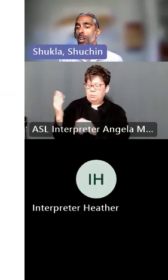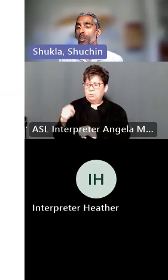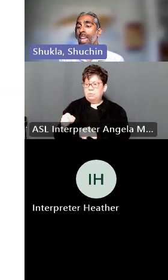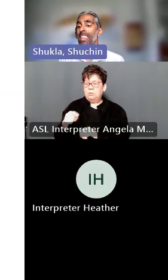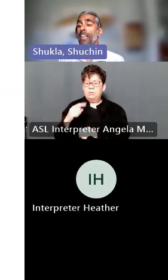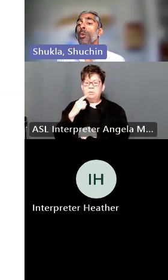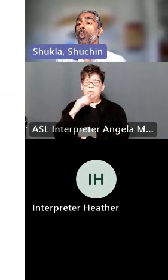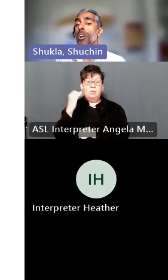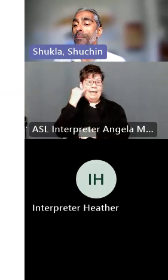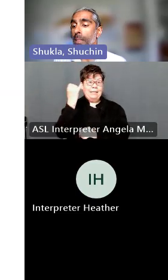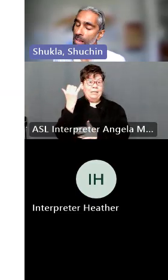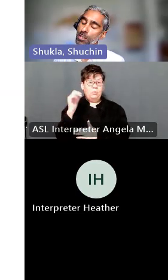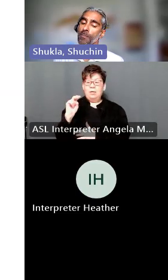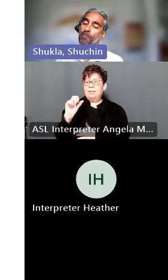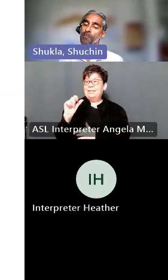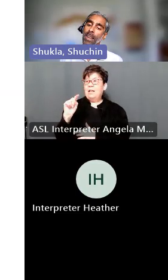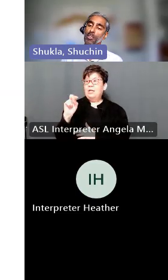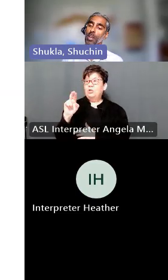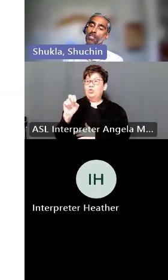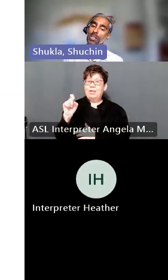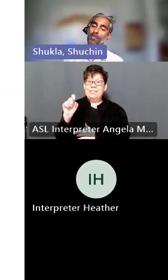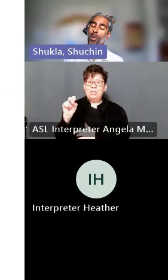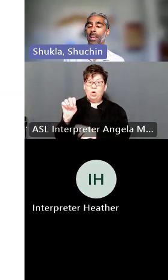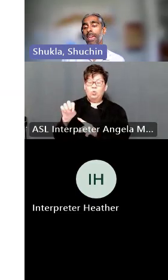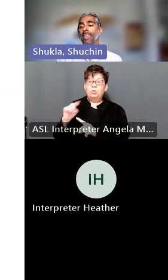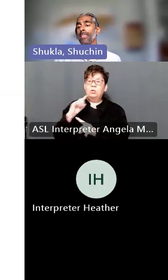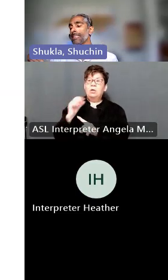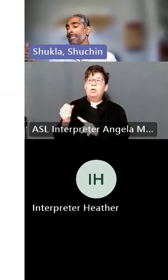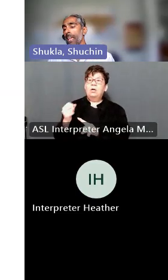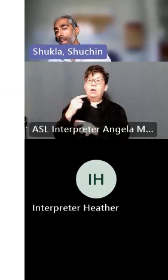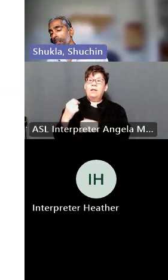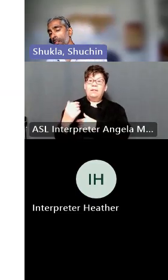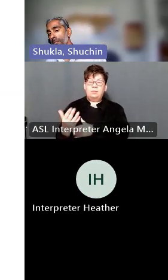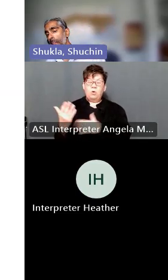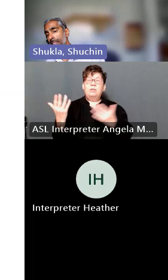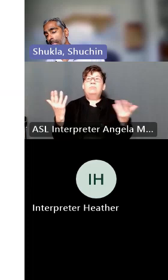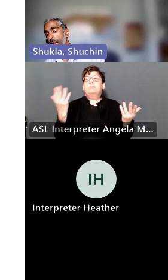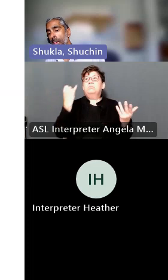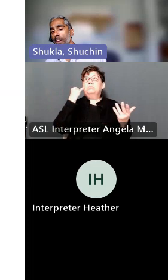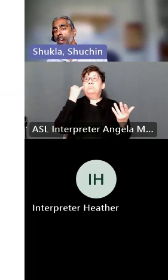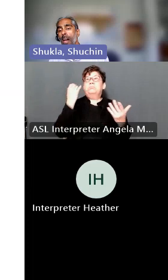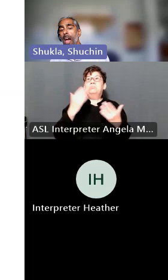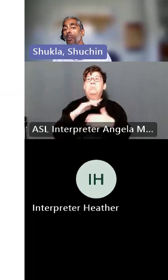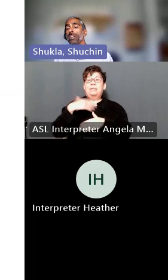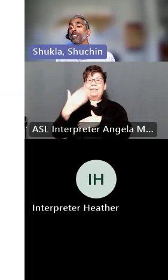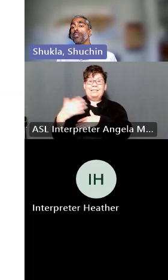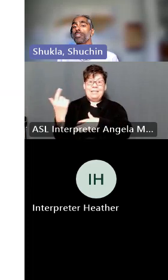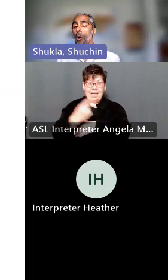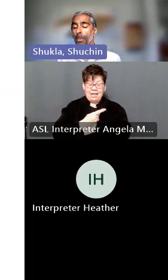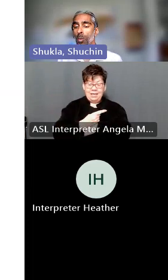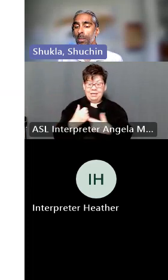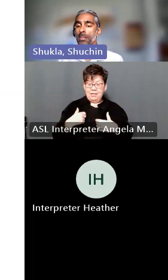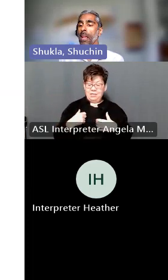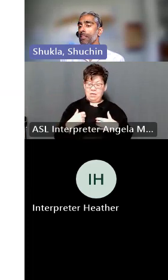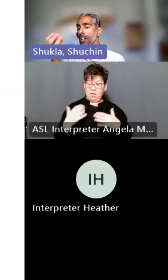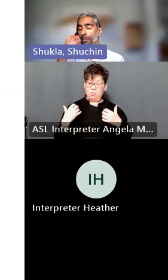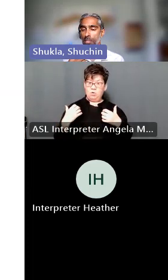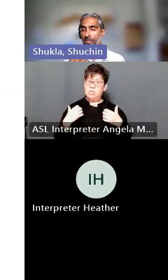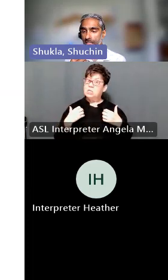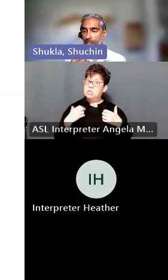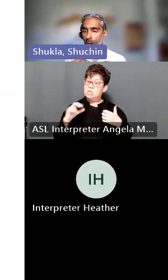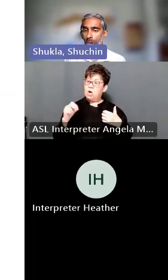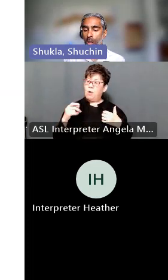take naltrexone, and if I took my naltrexone this morning and then let's say later the next day, I wanted to use opioids